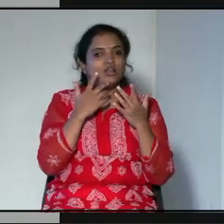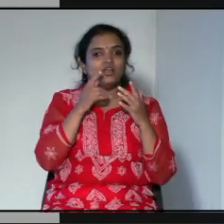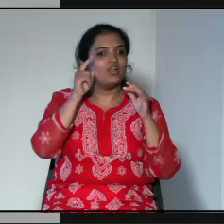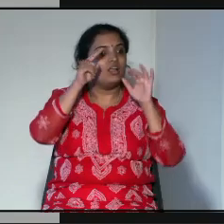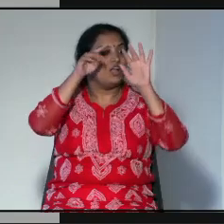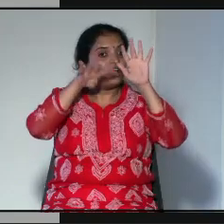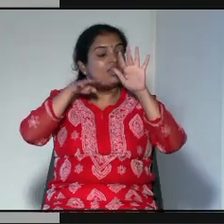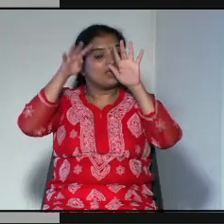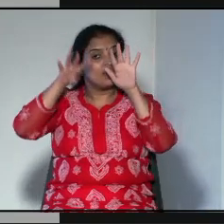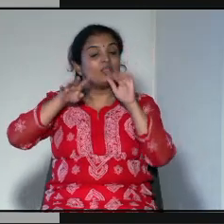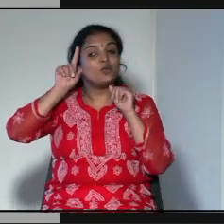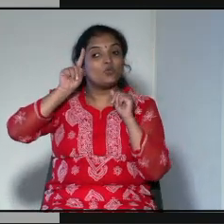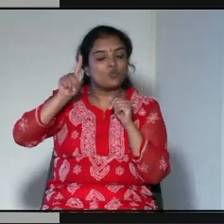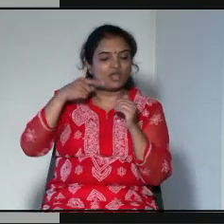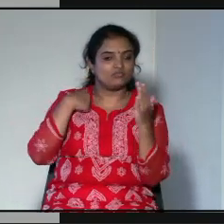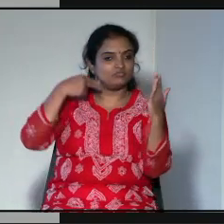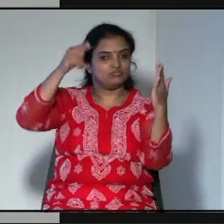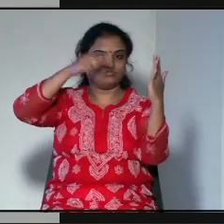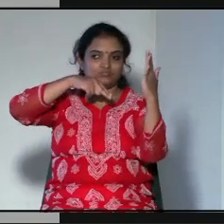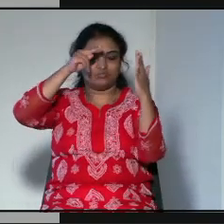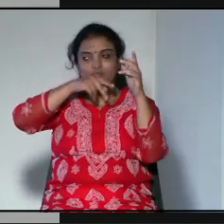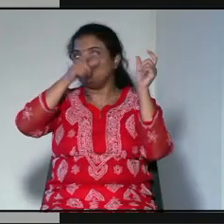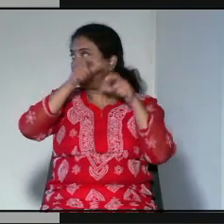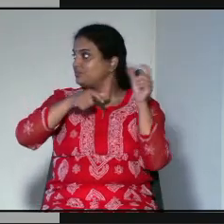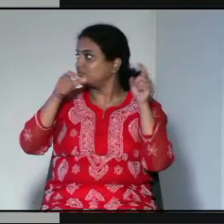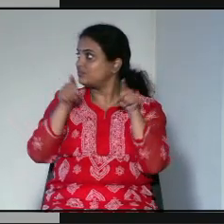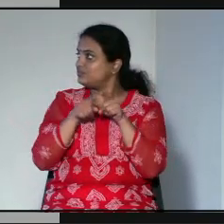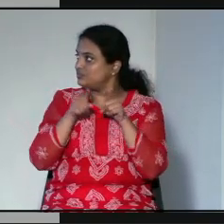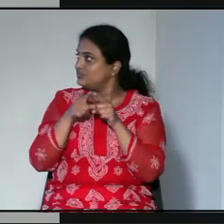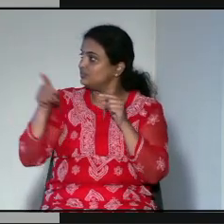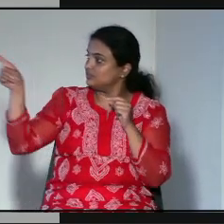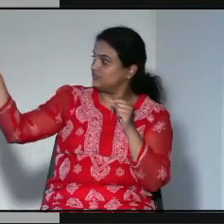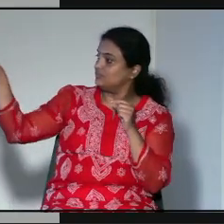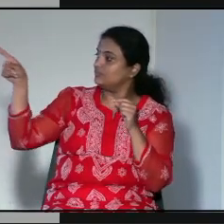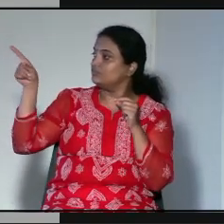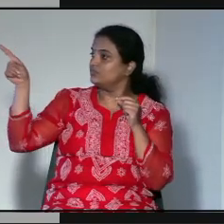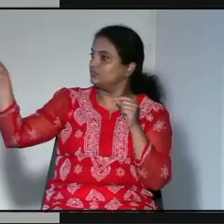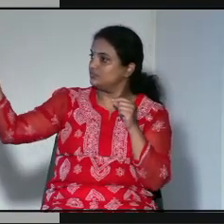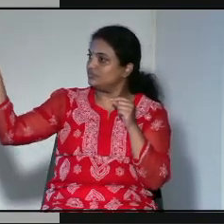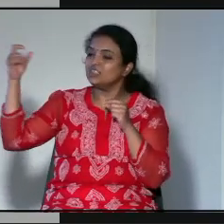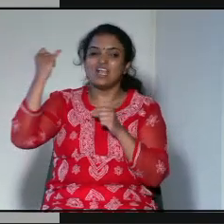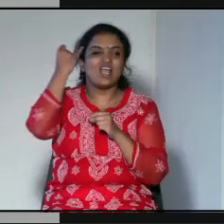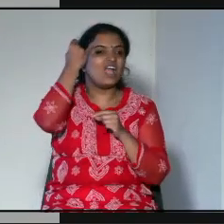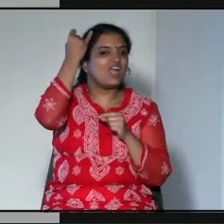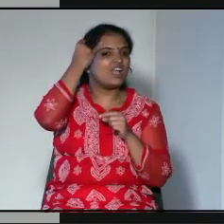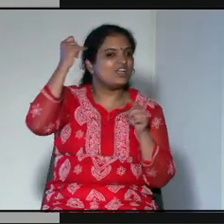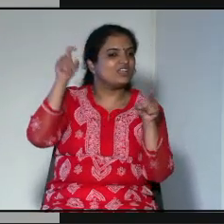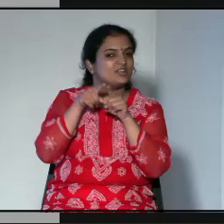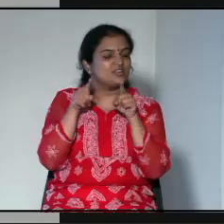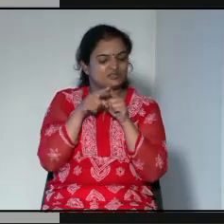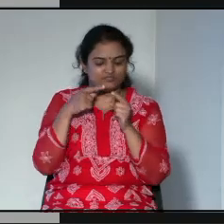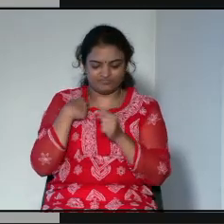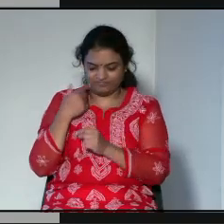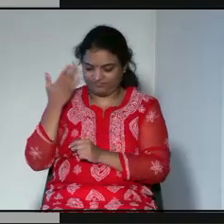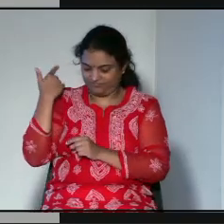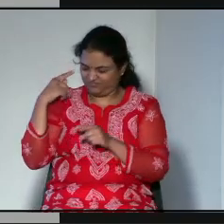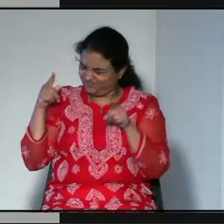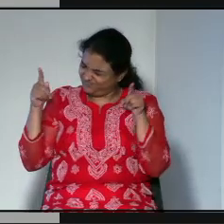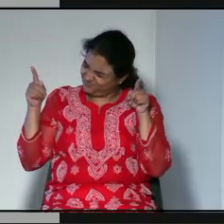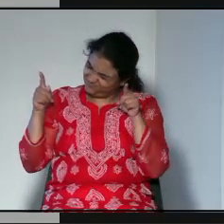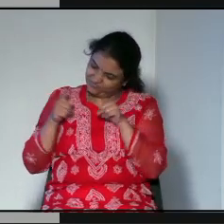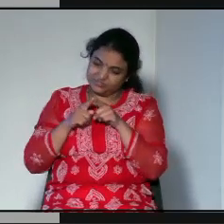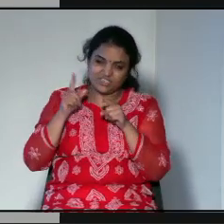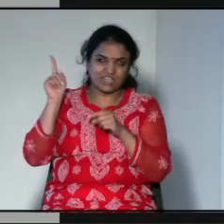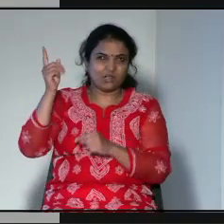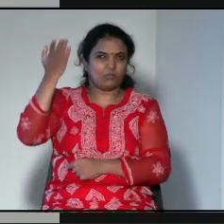1991 poster that she painted for the People's Union of Civil Liberties. So this idea of the inherited memory of one slain